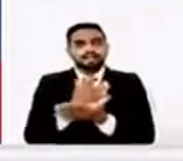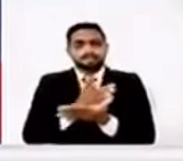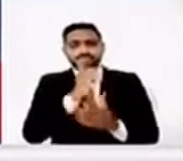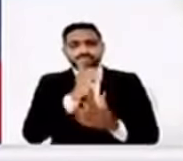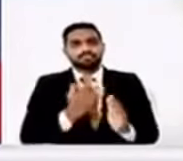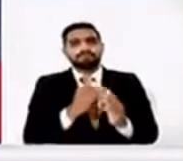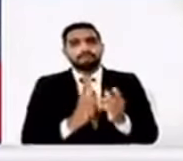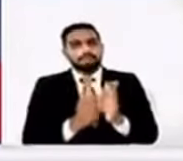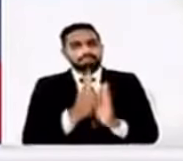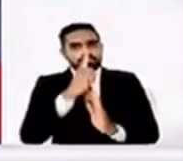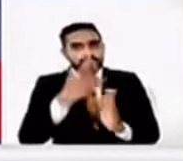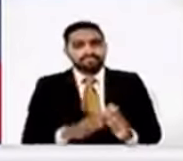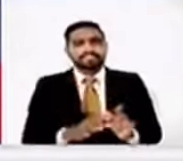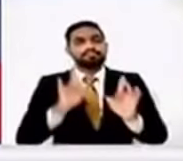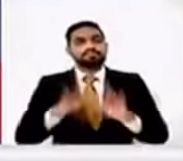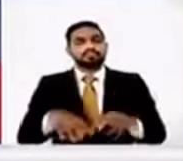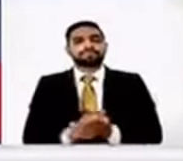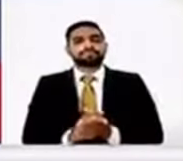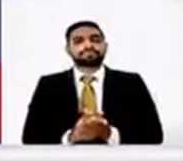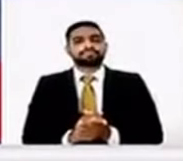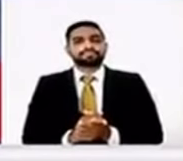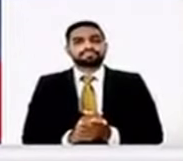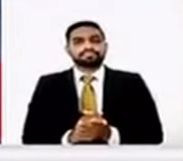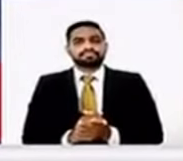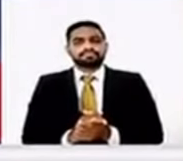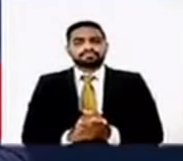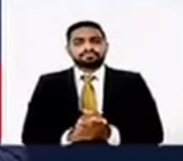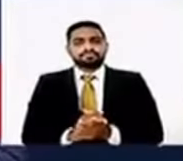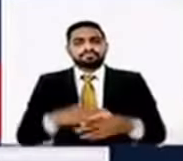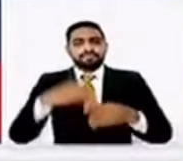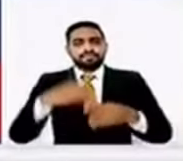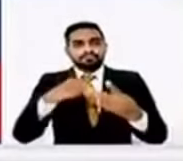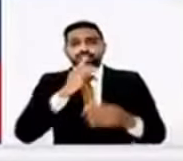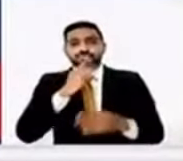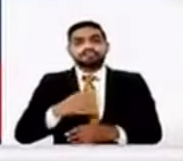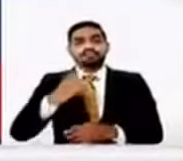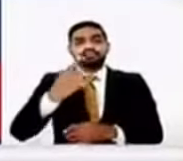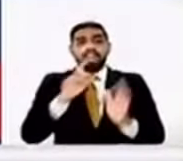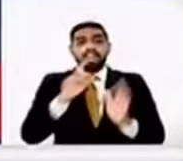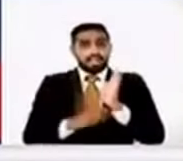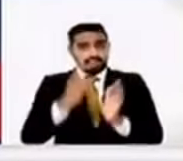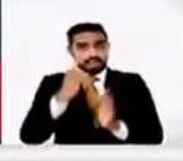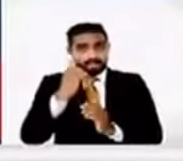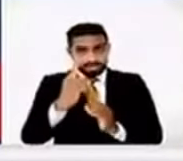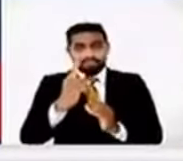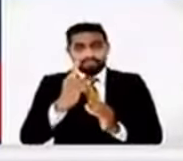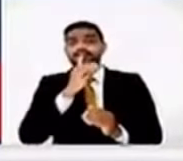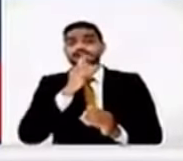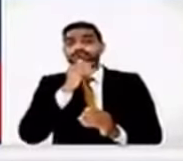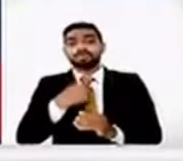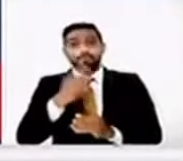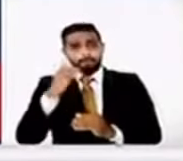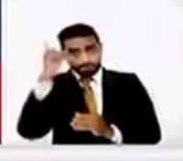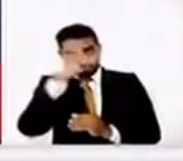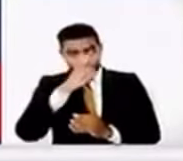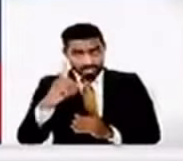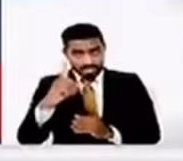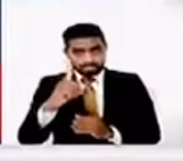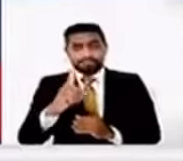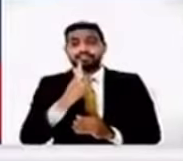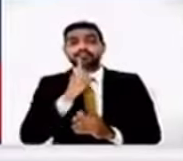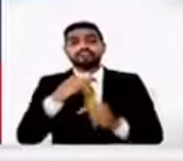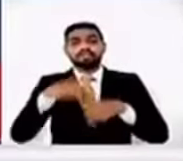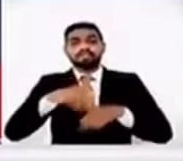incurred up to 100,000 per month as deductible expenditure in